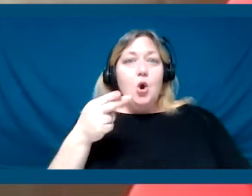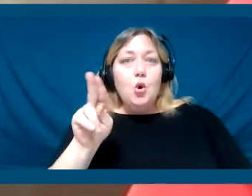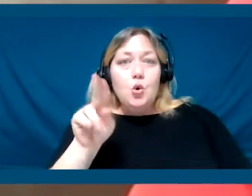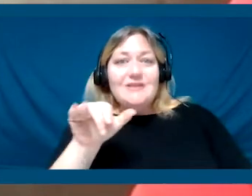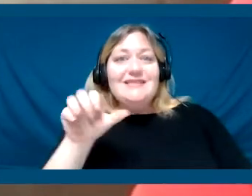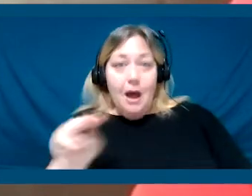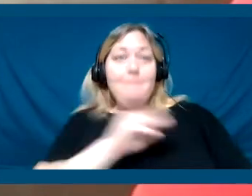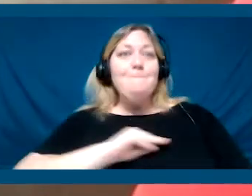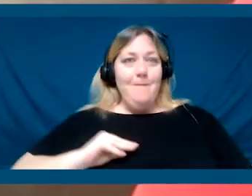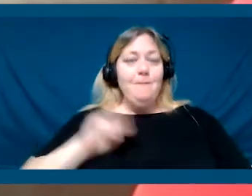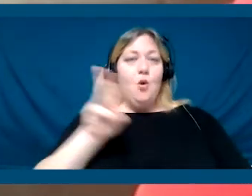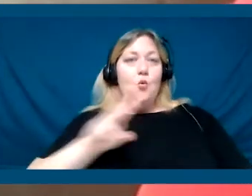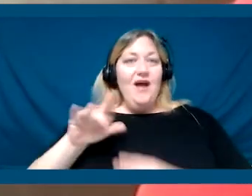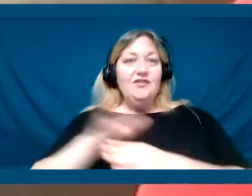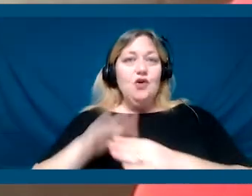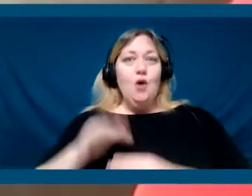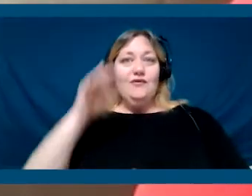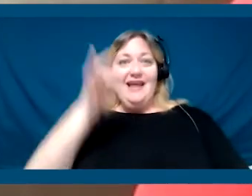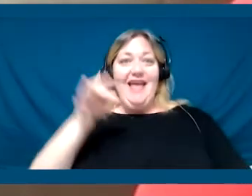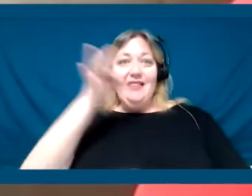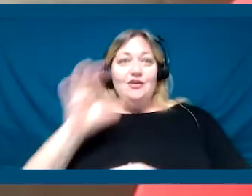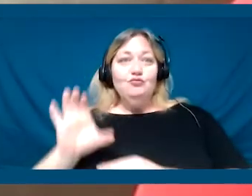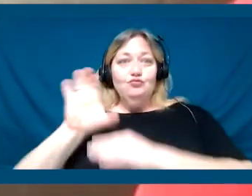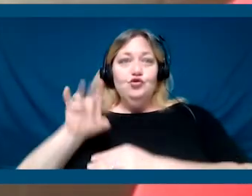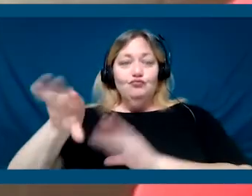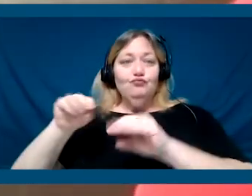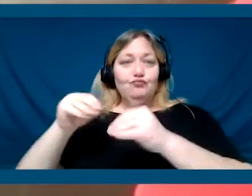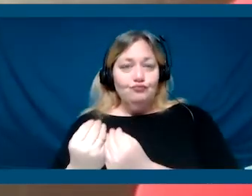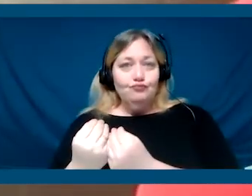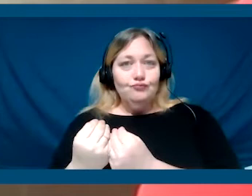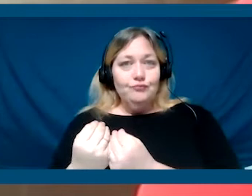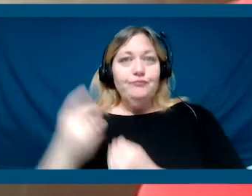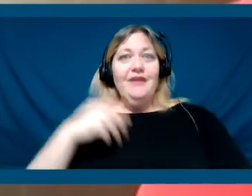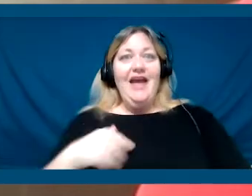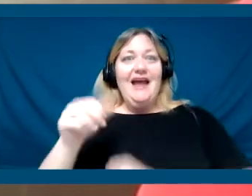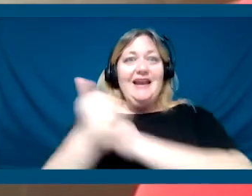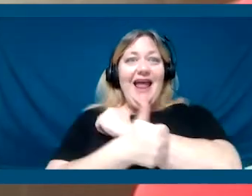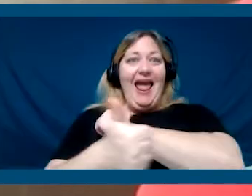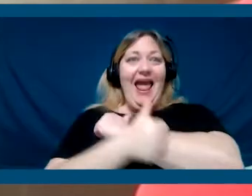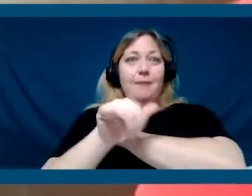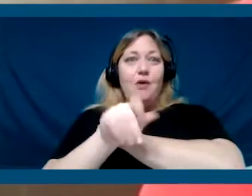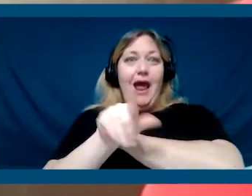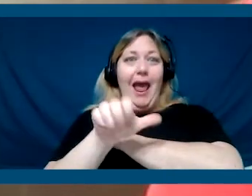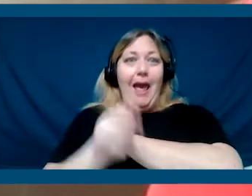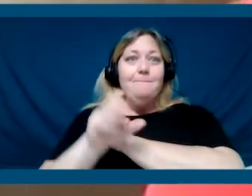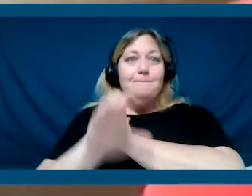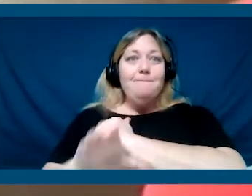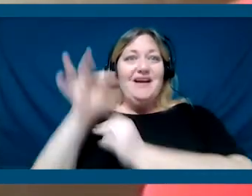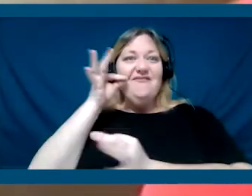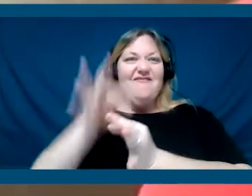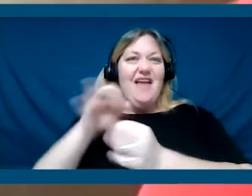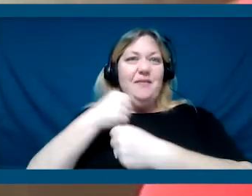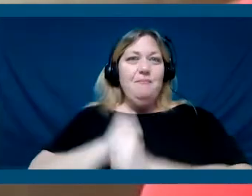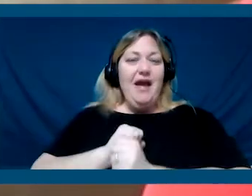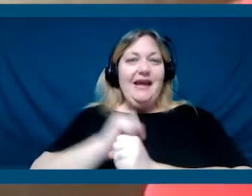West Coast Muslim Catholic Dialogue and the Abrahamic Faith Peacemaking Initiative. And